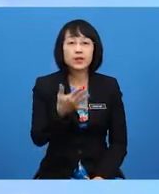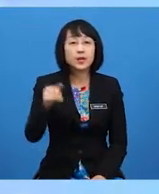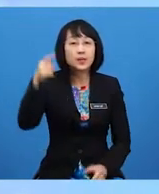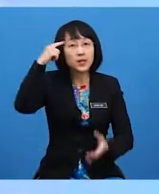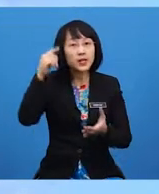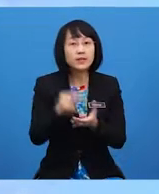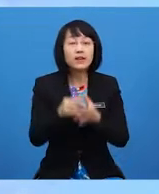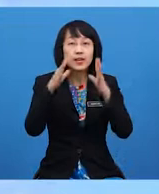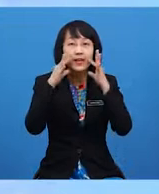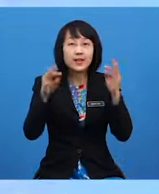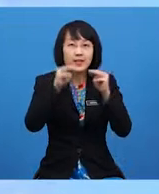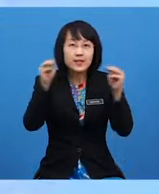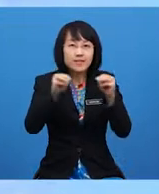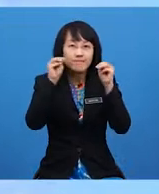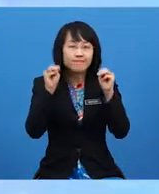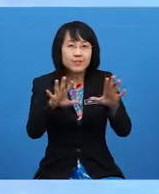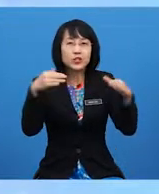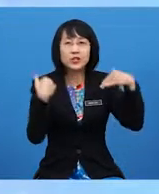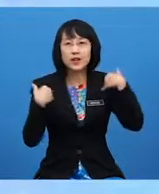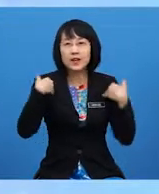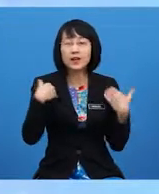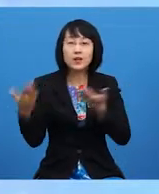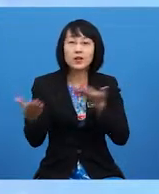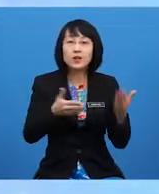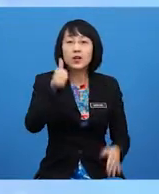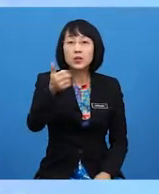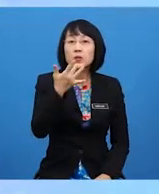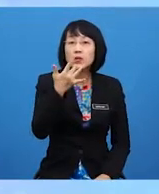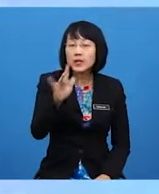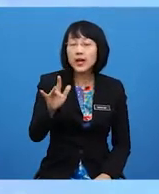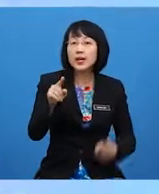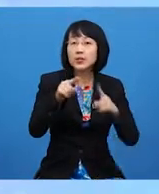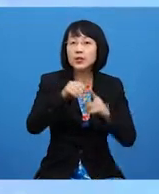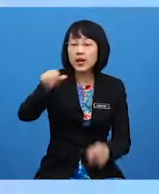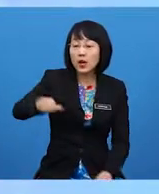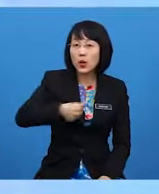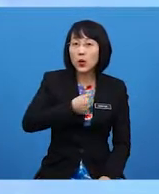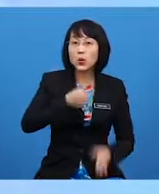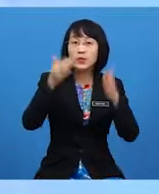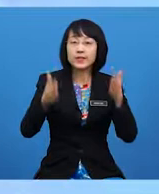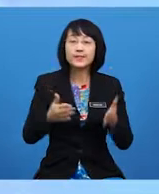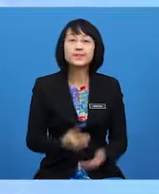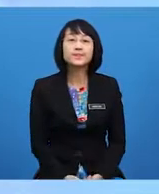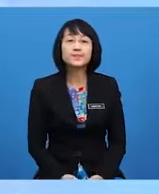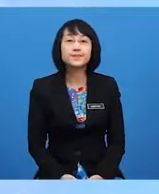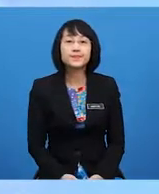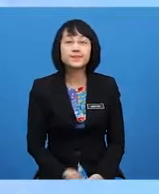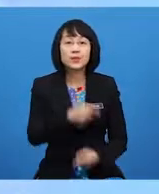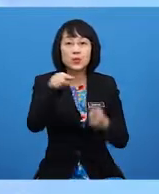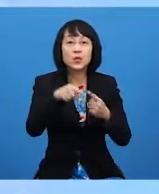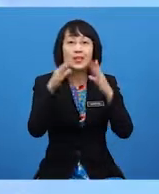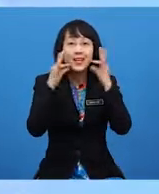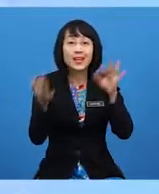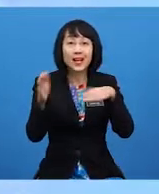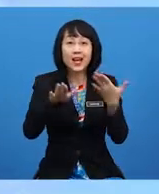Do you know that when a cat died, the ancient Egyptians mummified their cat and shaved off their eyebrows